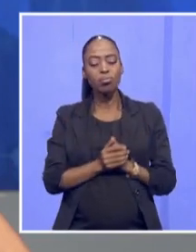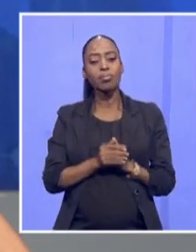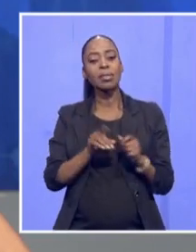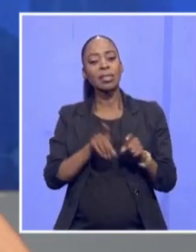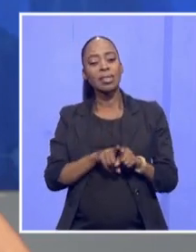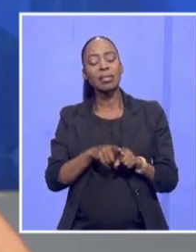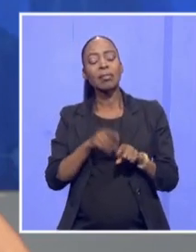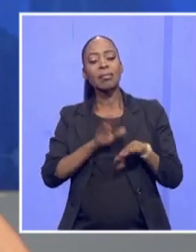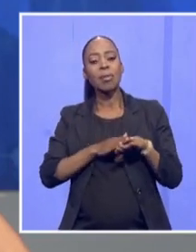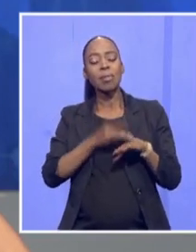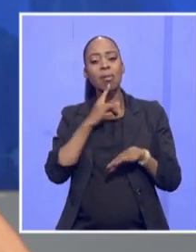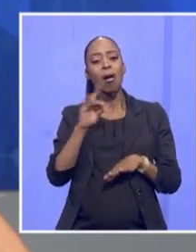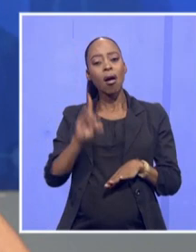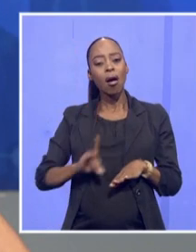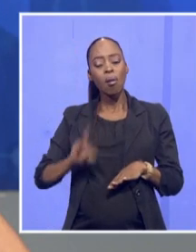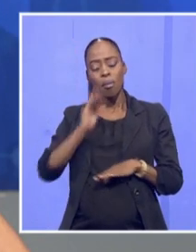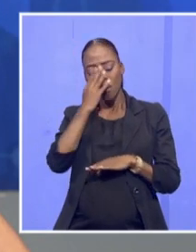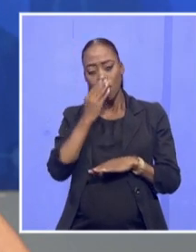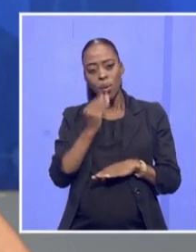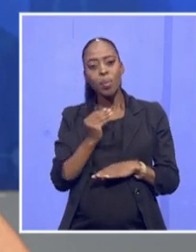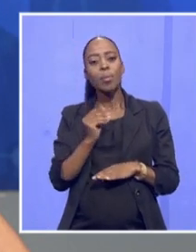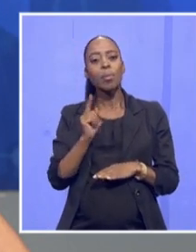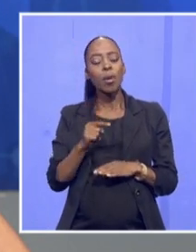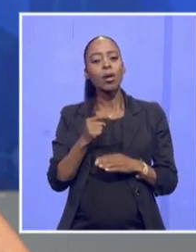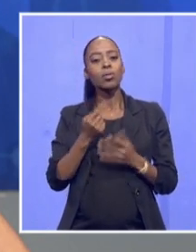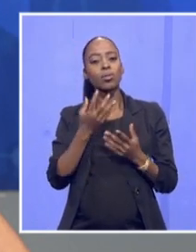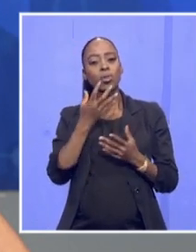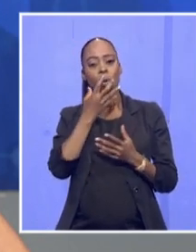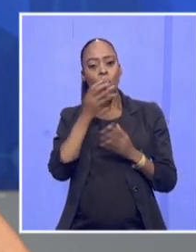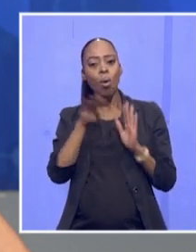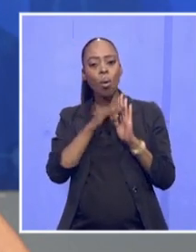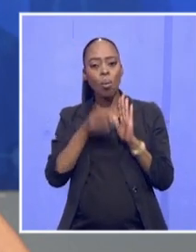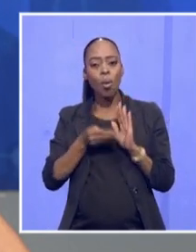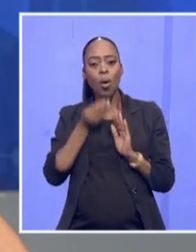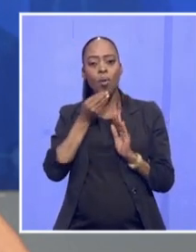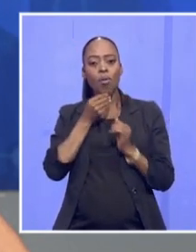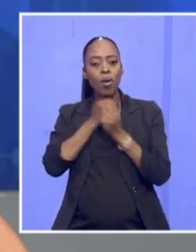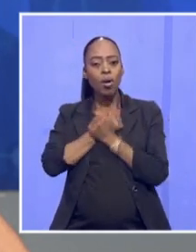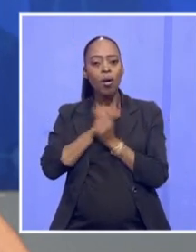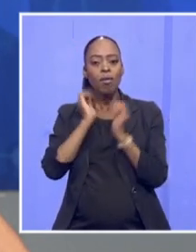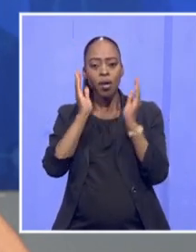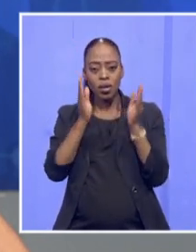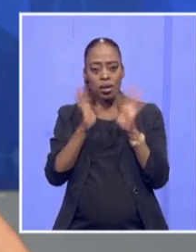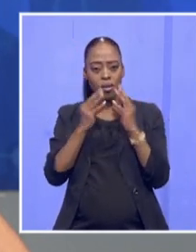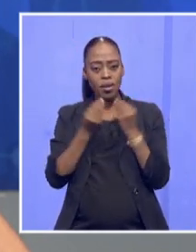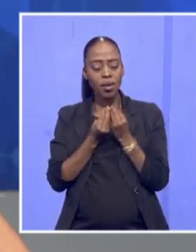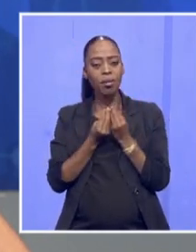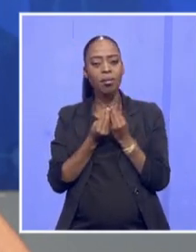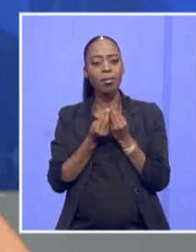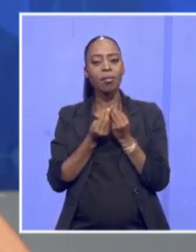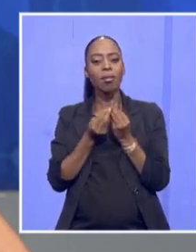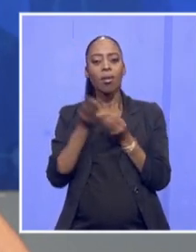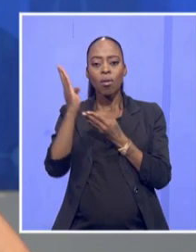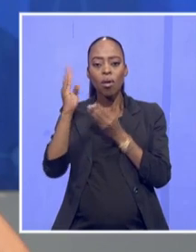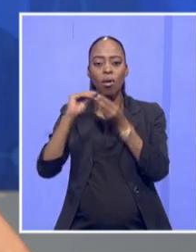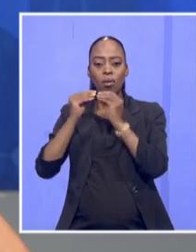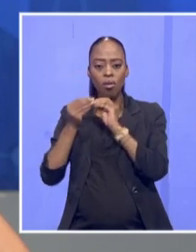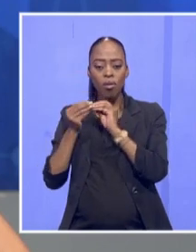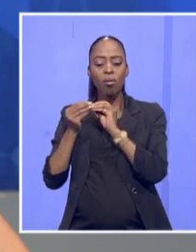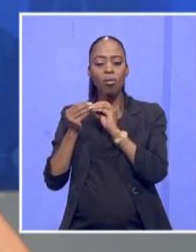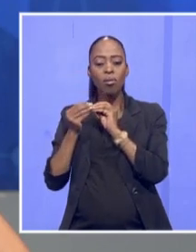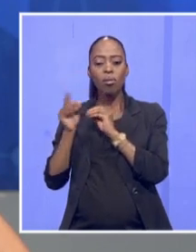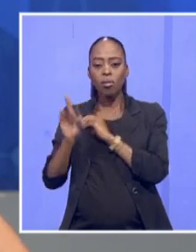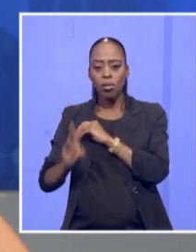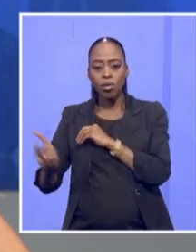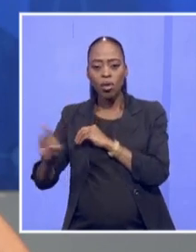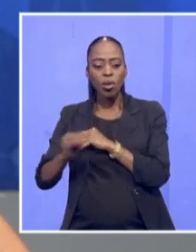gone further to say animals are beautiful and they deserve a warm bed, food, love, attention and everything else. God created those